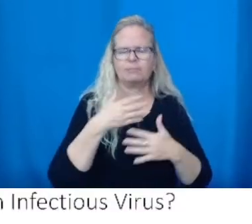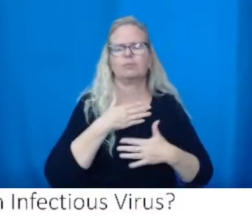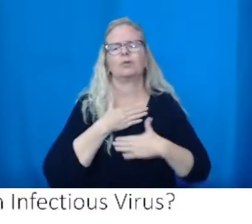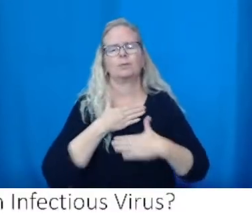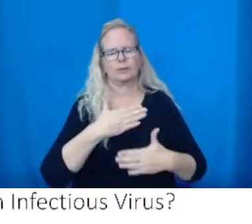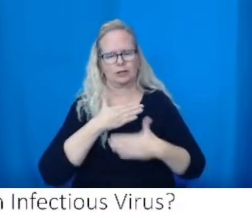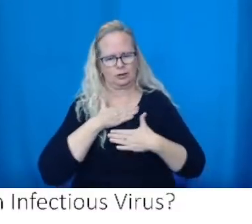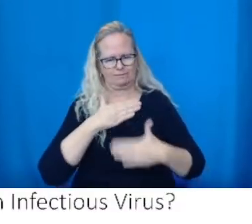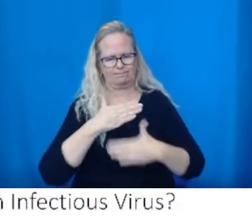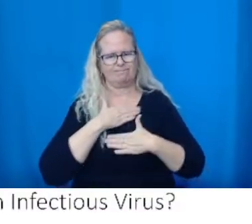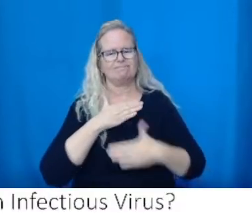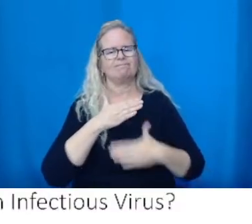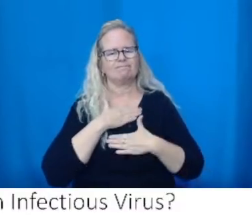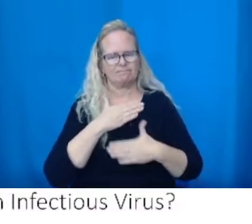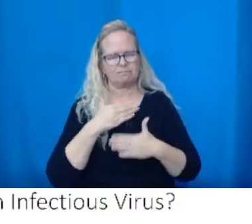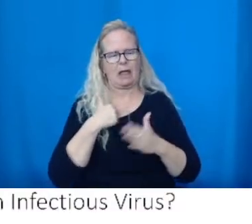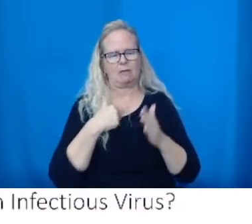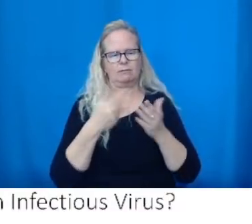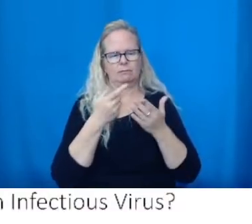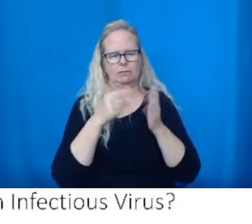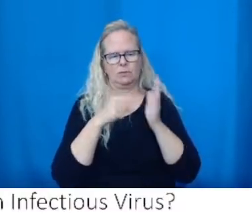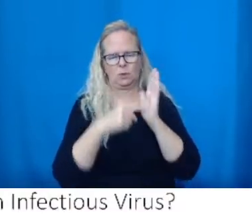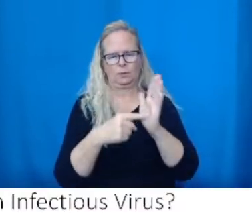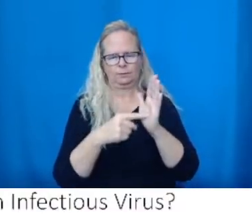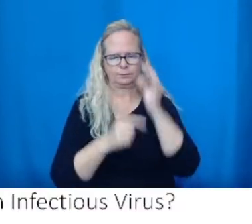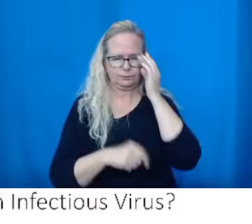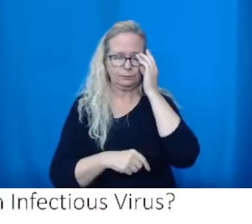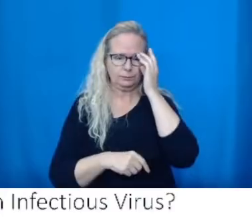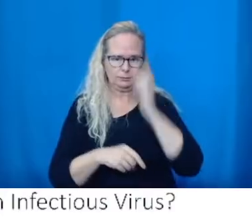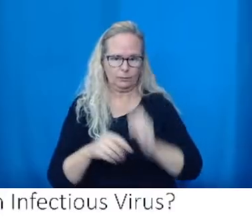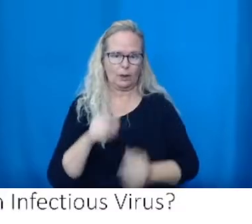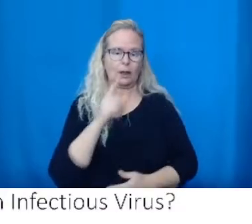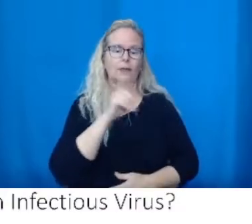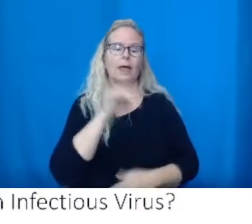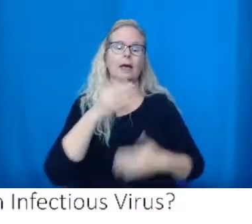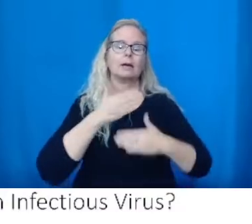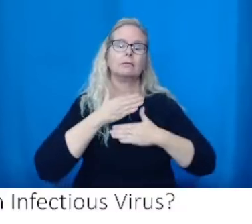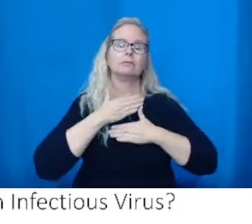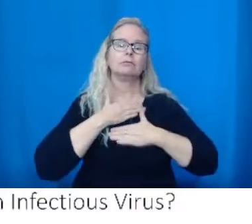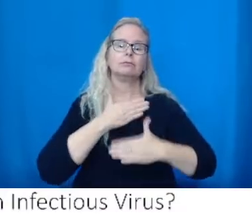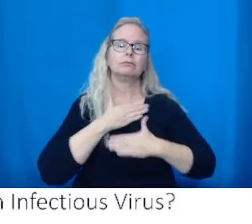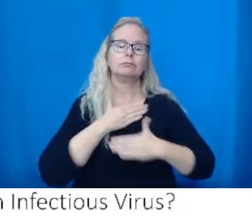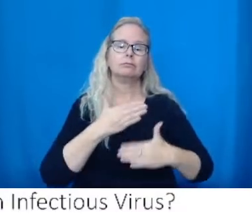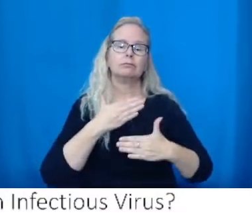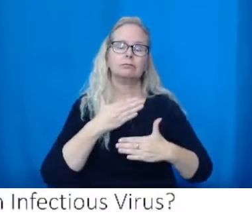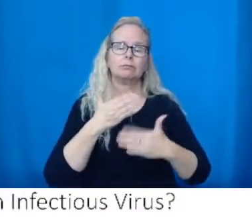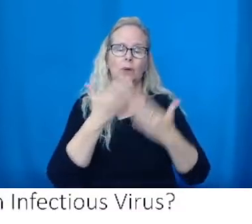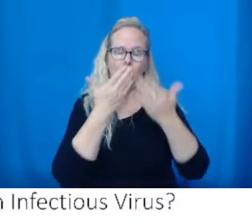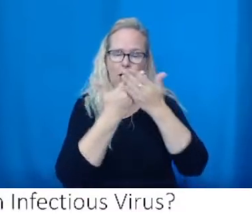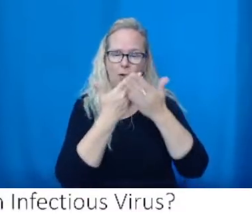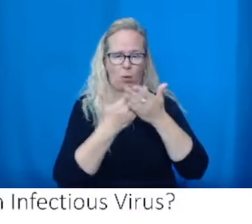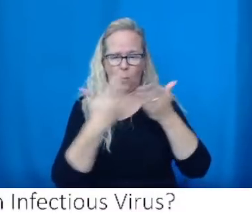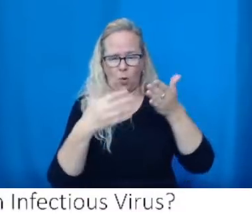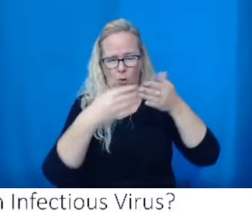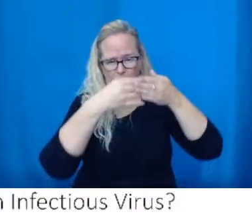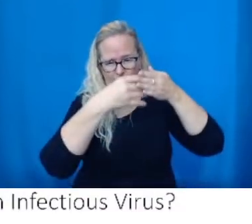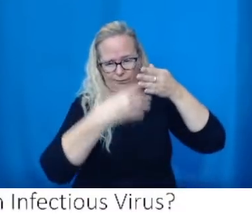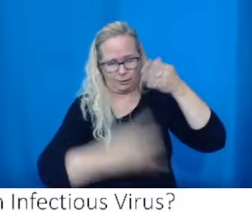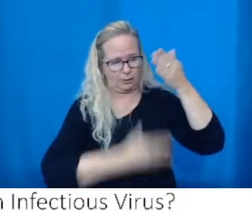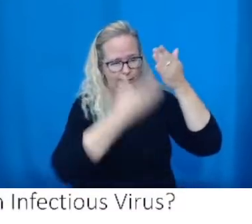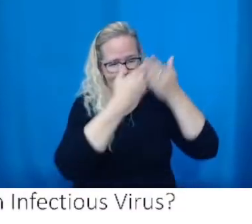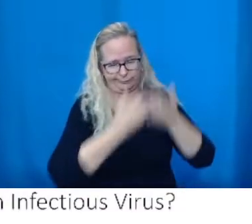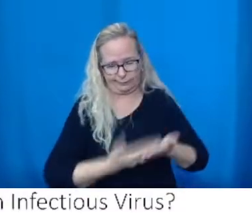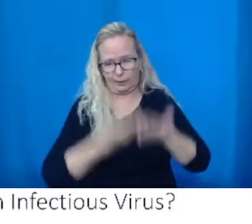overwhelming. We have more evidence for inhalation playing an extremely important role in the transmission of COVID-19 than we do with essentially any